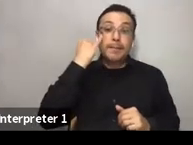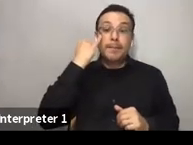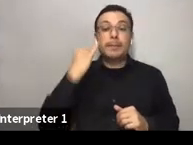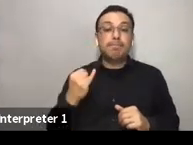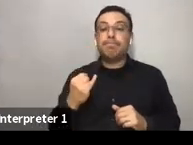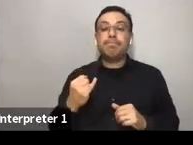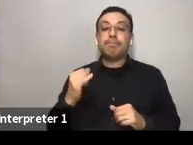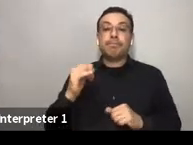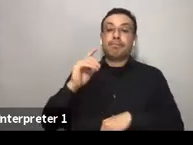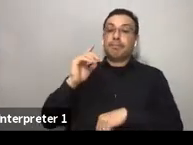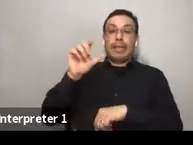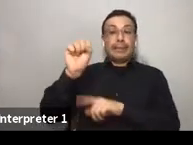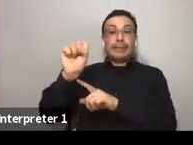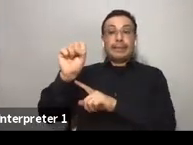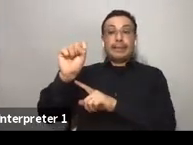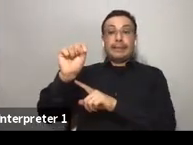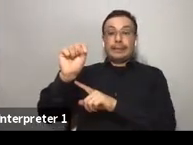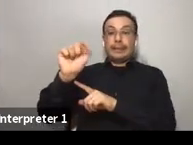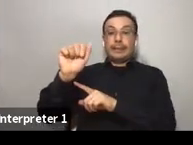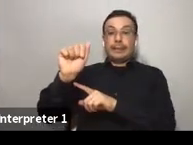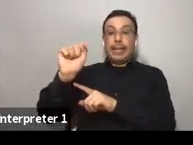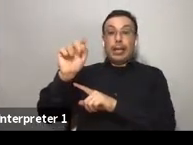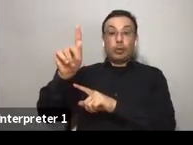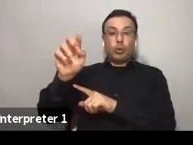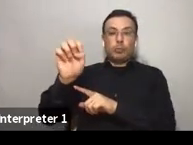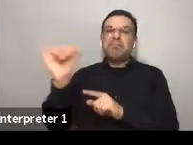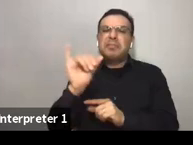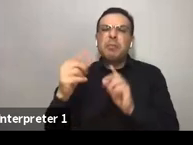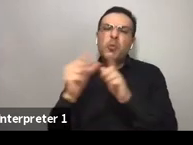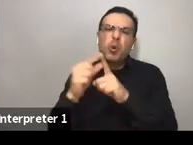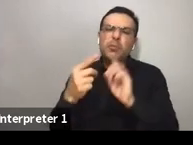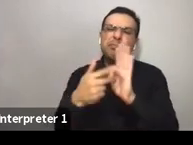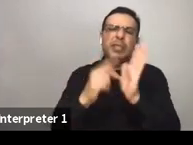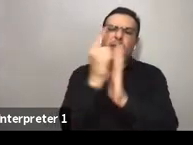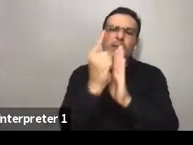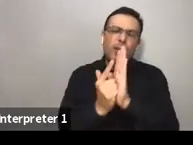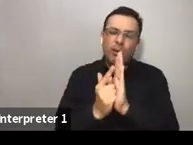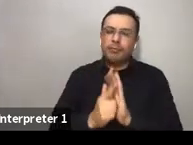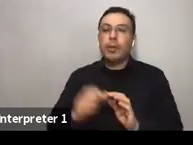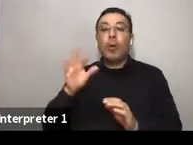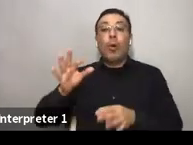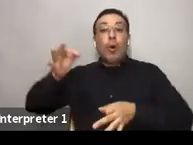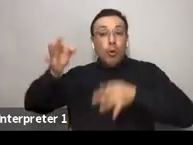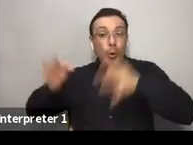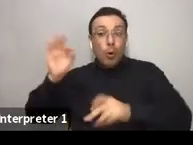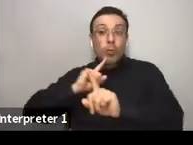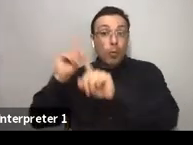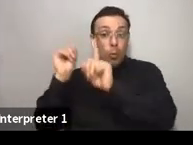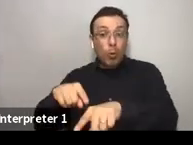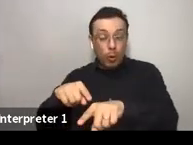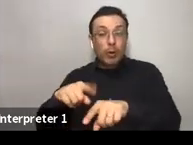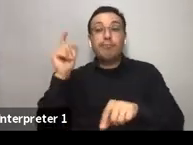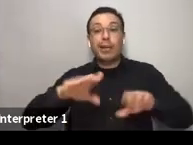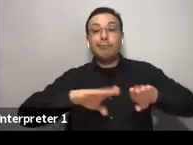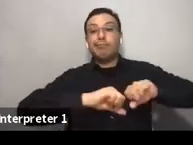law, or if there's a court order that requires disclosure, a program must comply with those. An